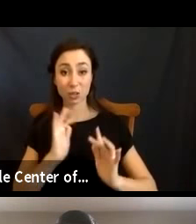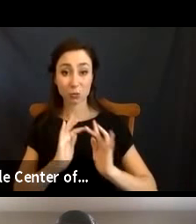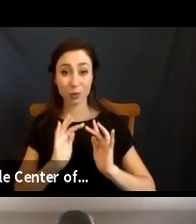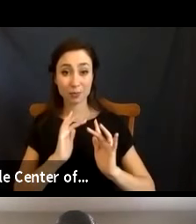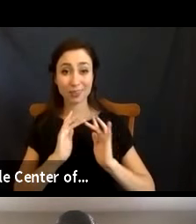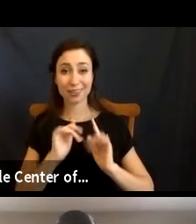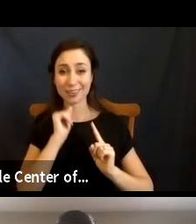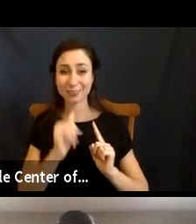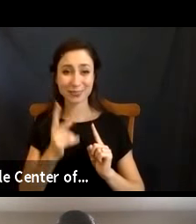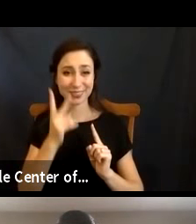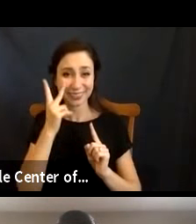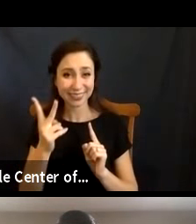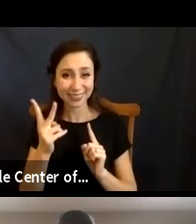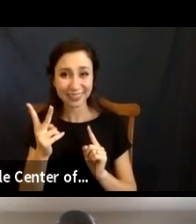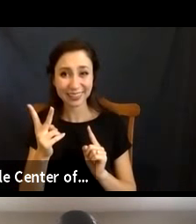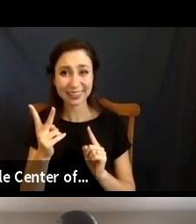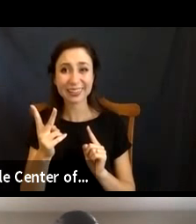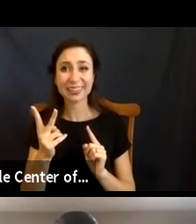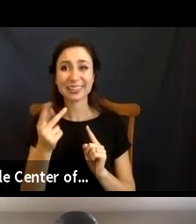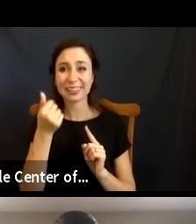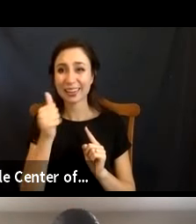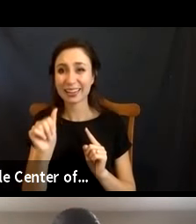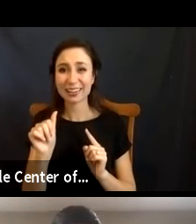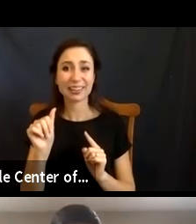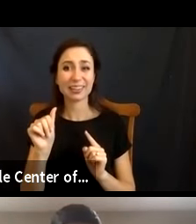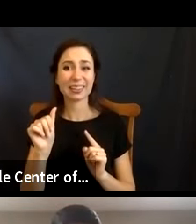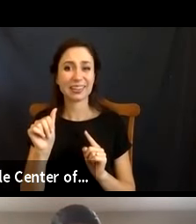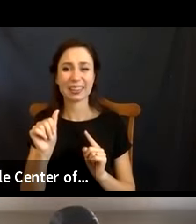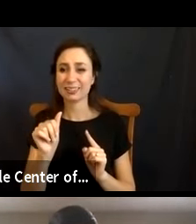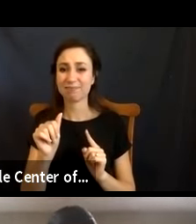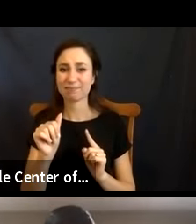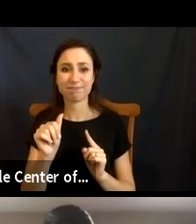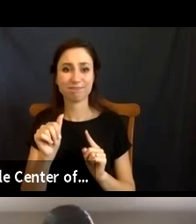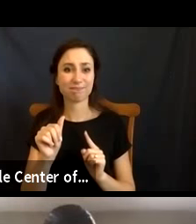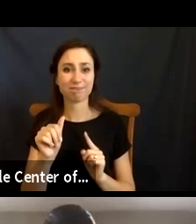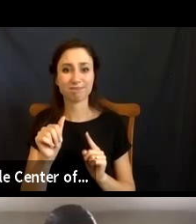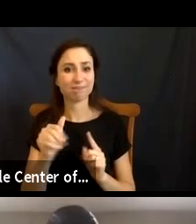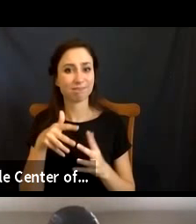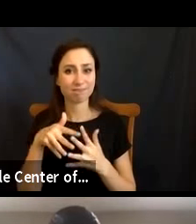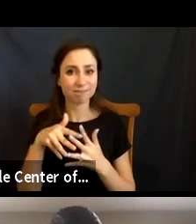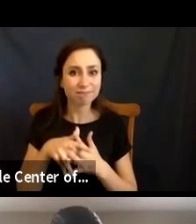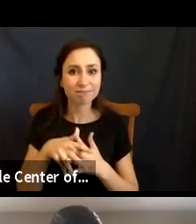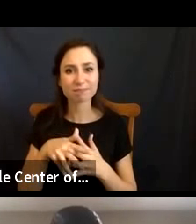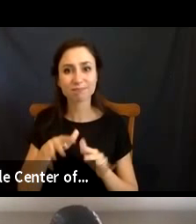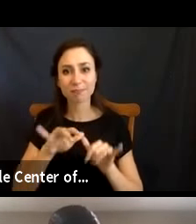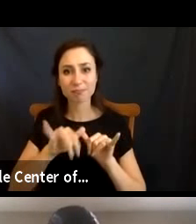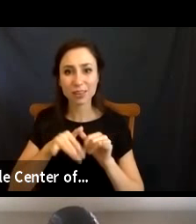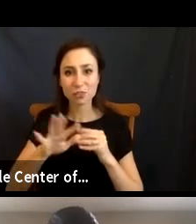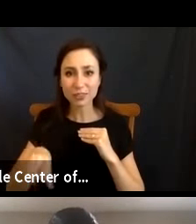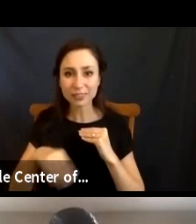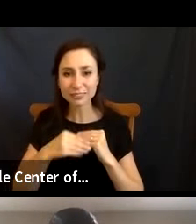don't really see any definite metrics attached to their plans.